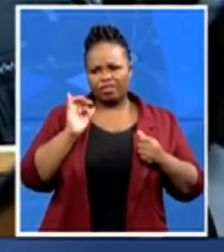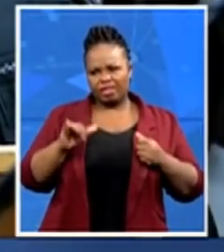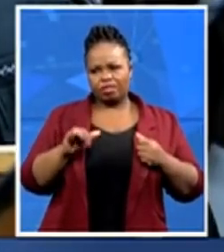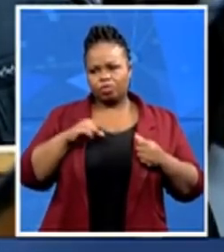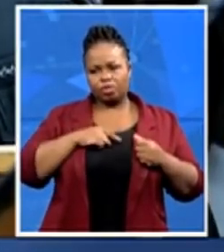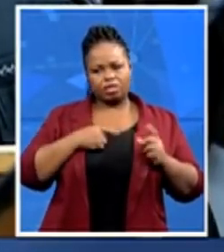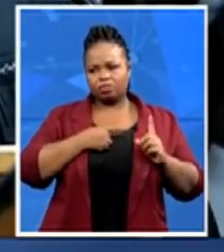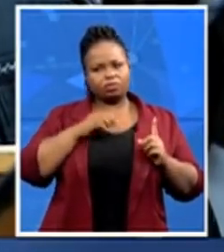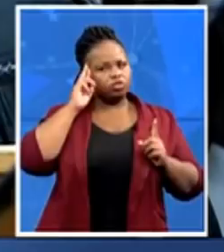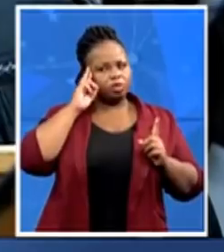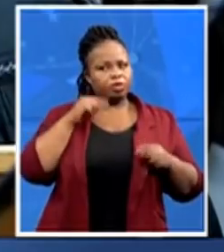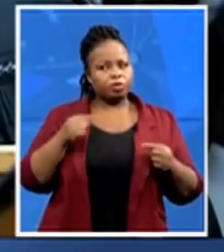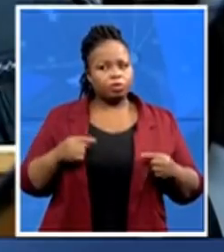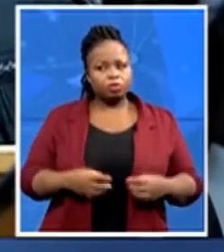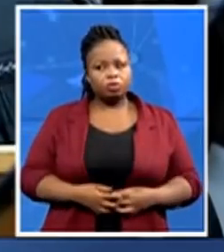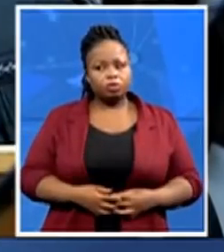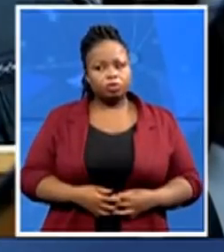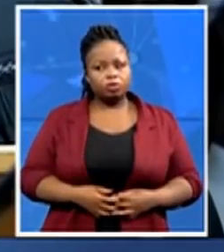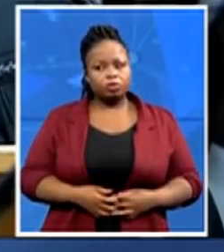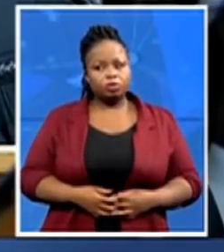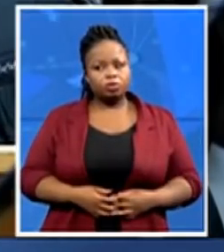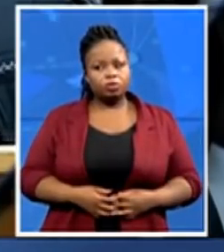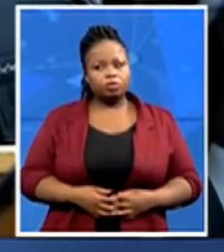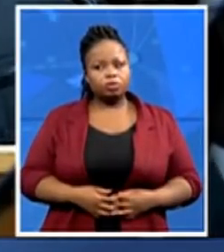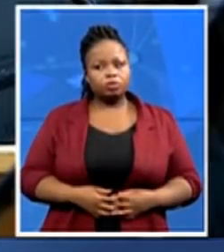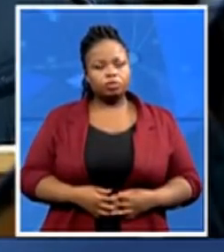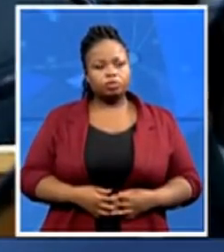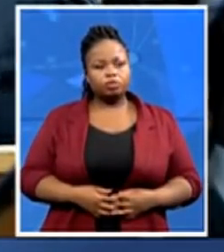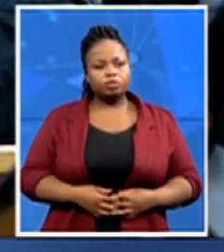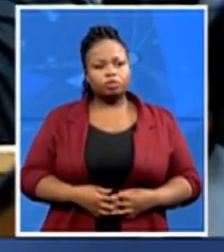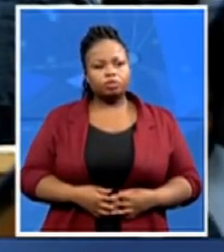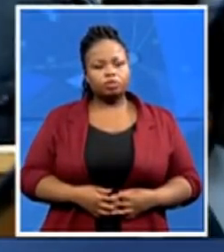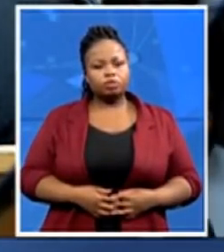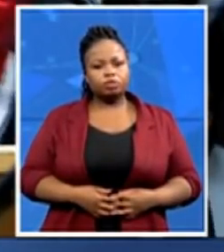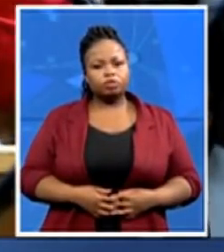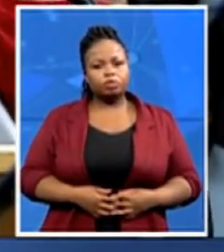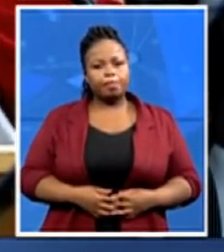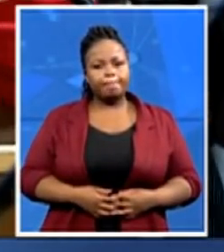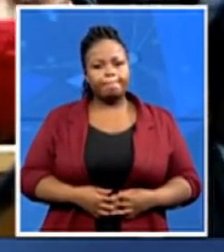that it is not in the interest of justice to release the applicant on bail. As it pleases the court.